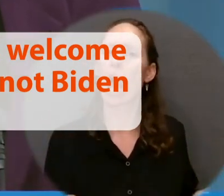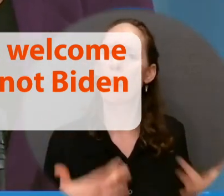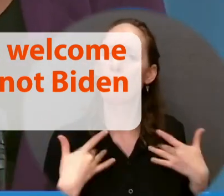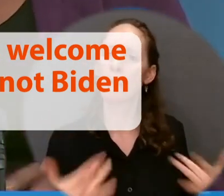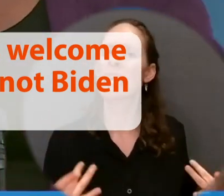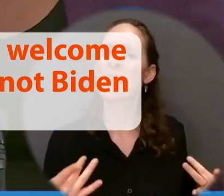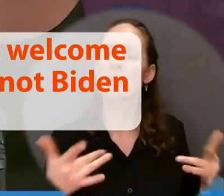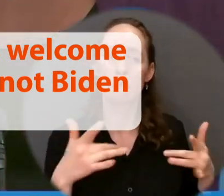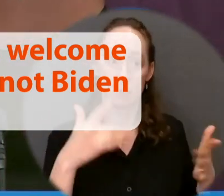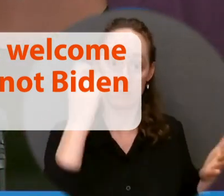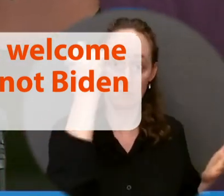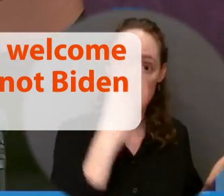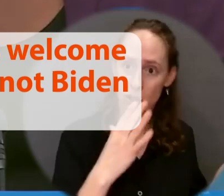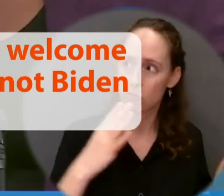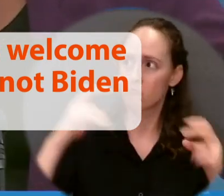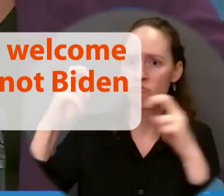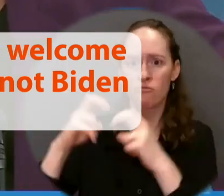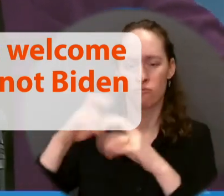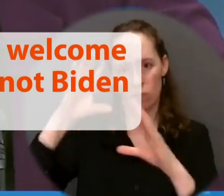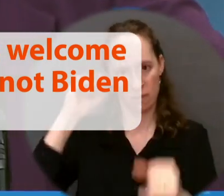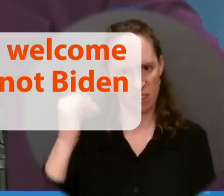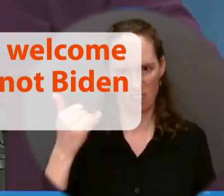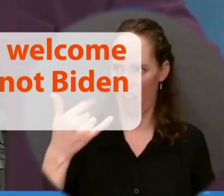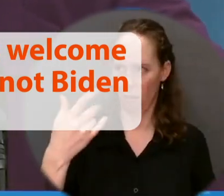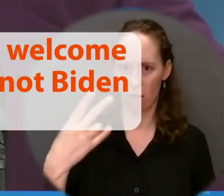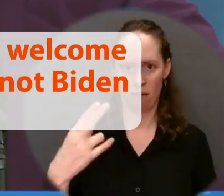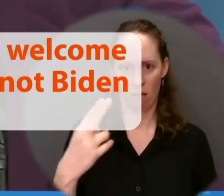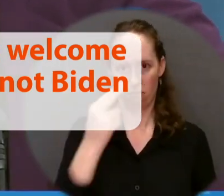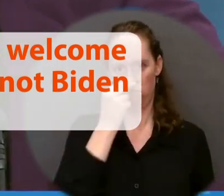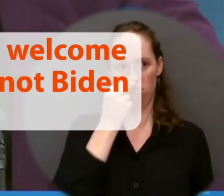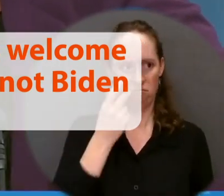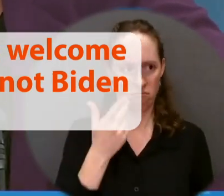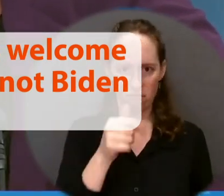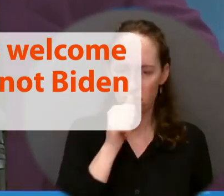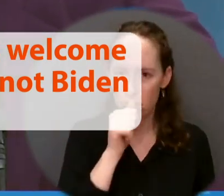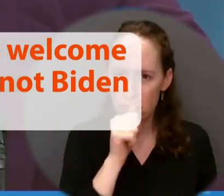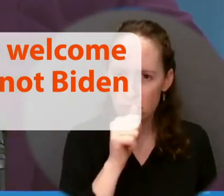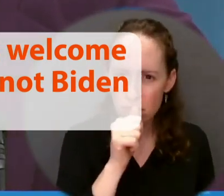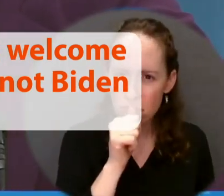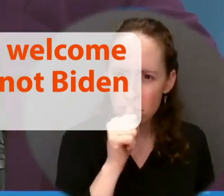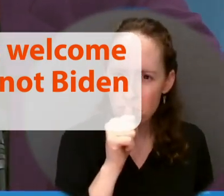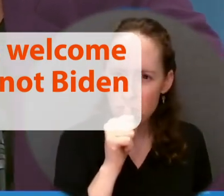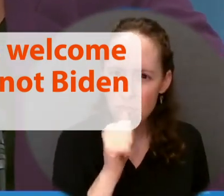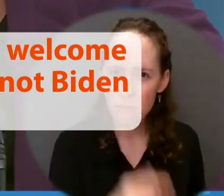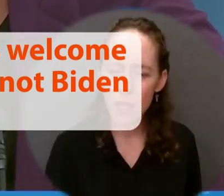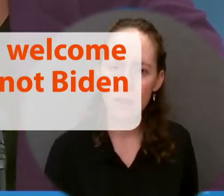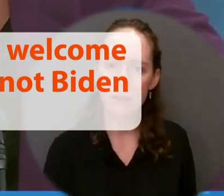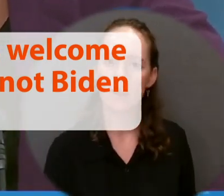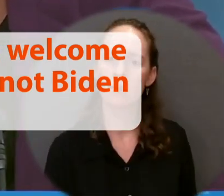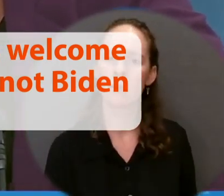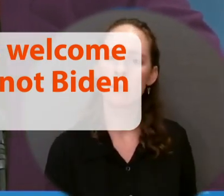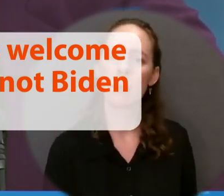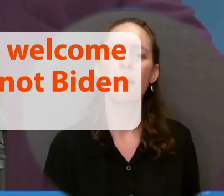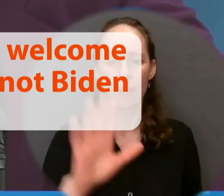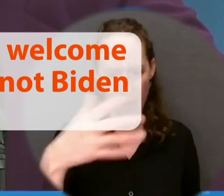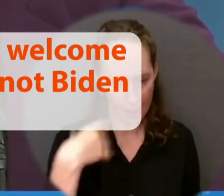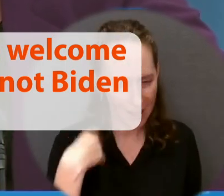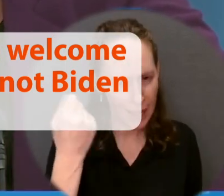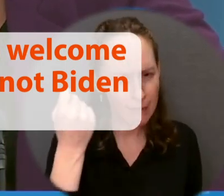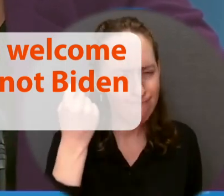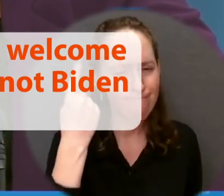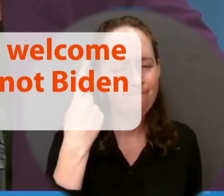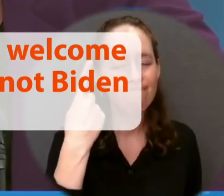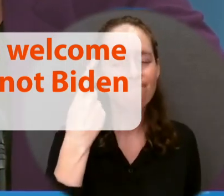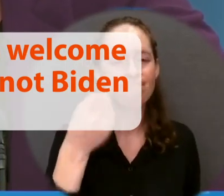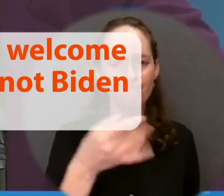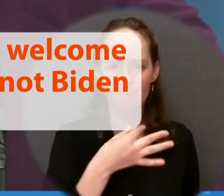Not all the time. The president has had many conversations, one-on-one conversations with member of Congress. Totally understand. I get the question